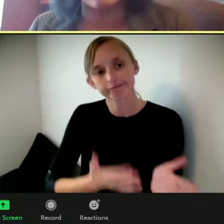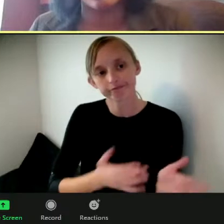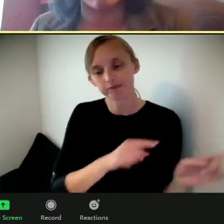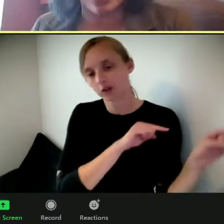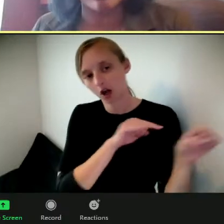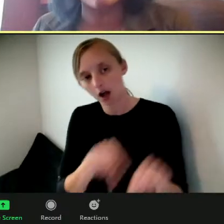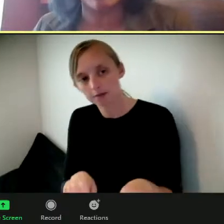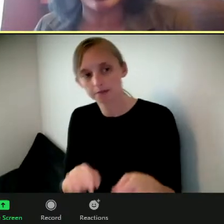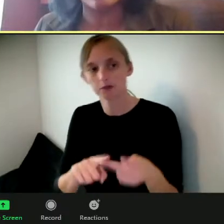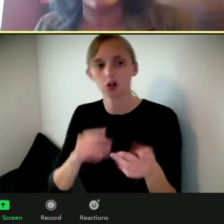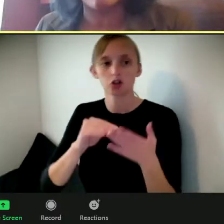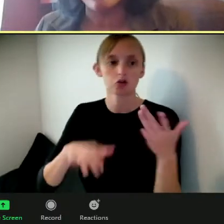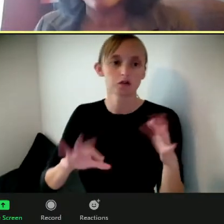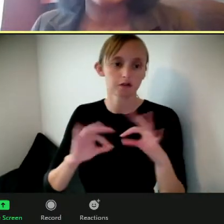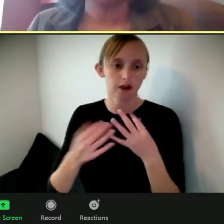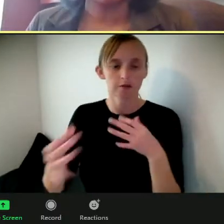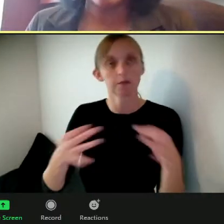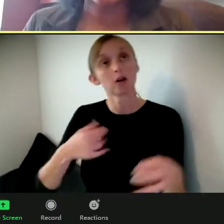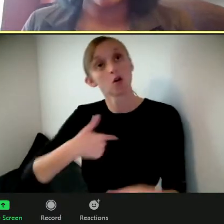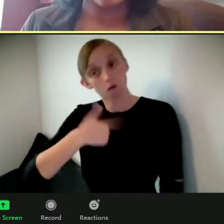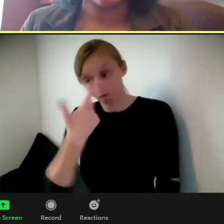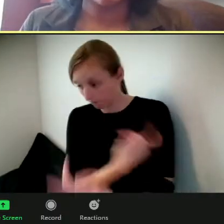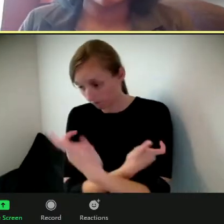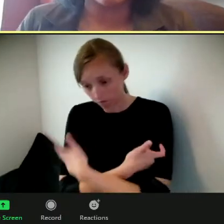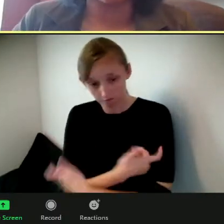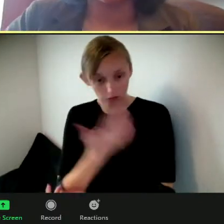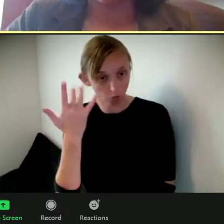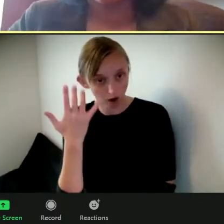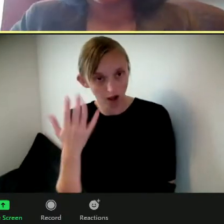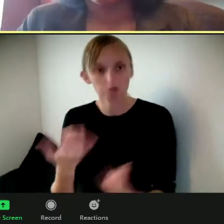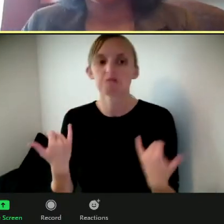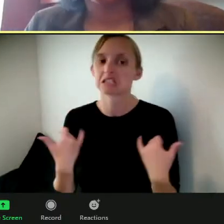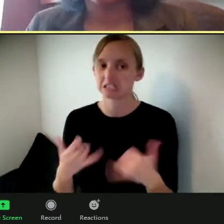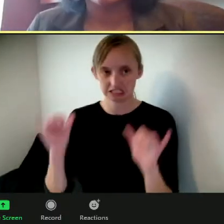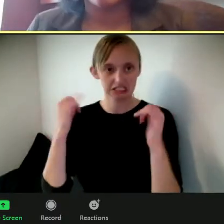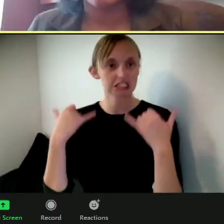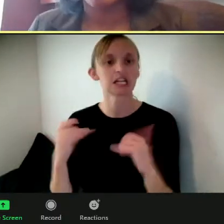the vaccine and why it was important to them. And we're continuing to do that. So,